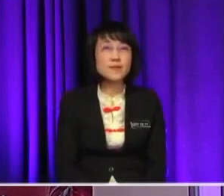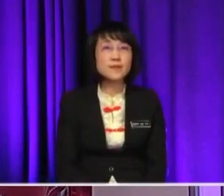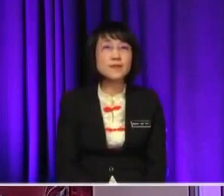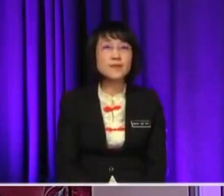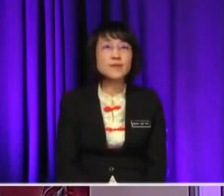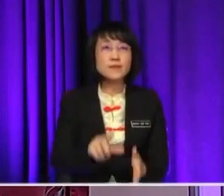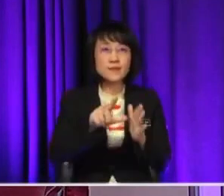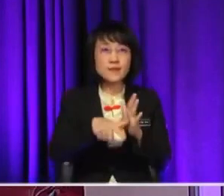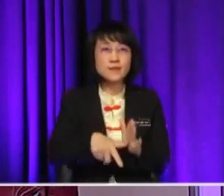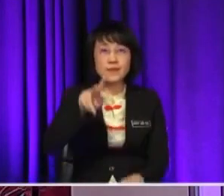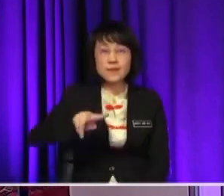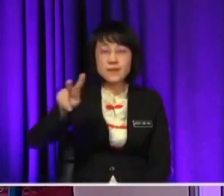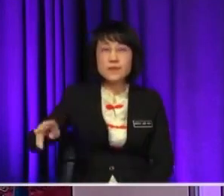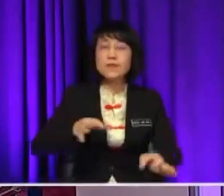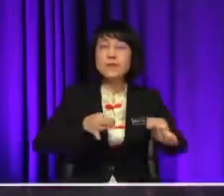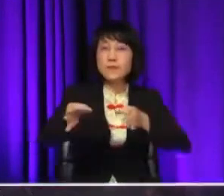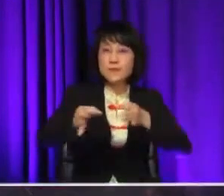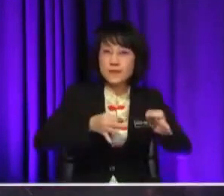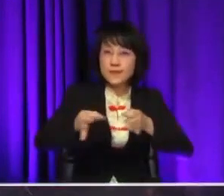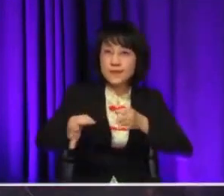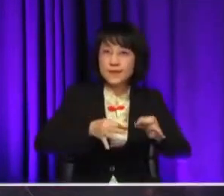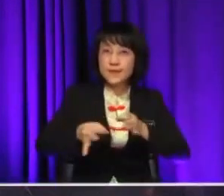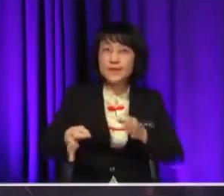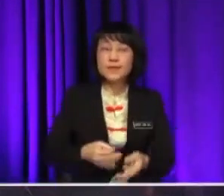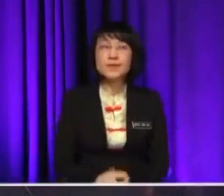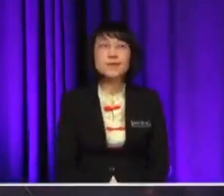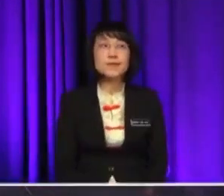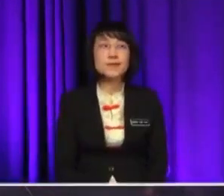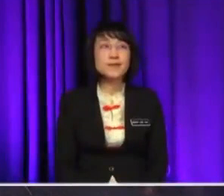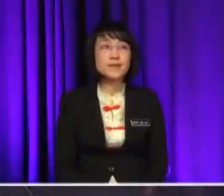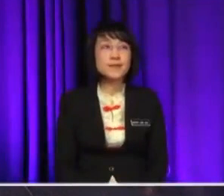bit more later on. Okay. Or at least I hope they do.